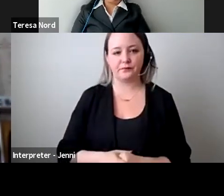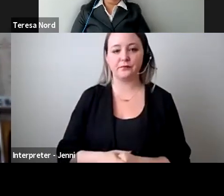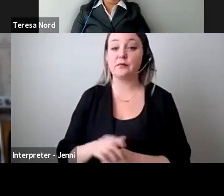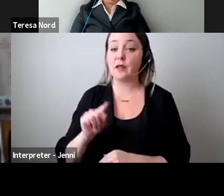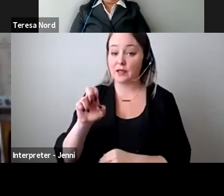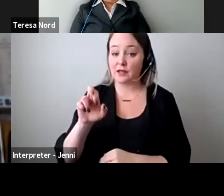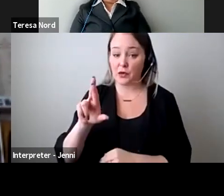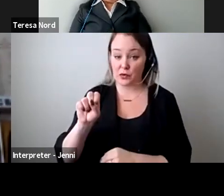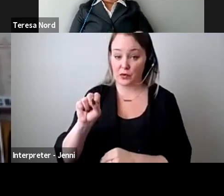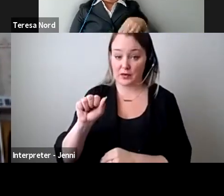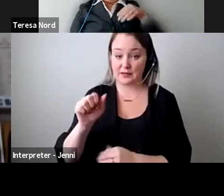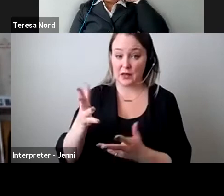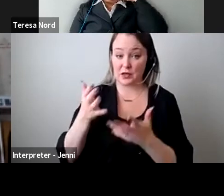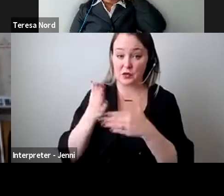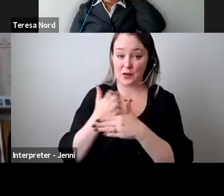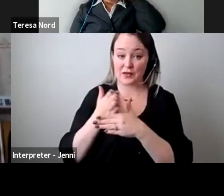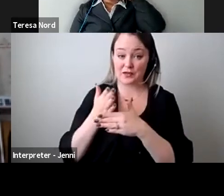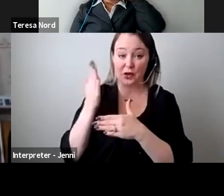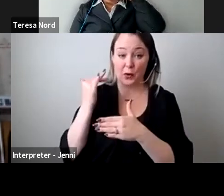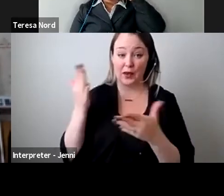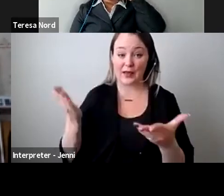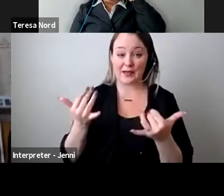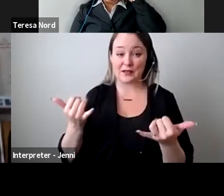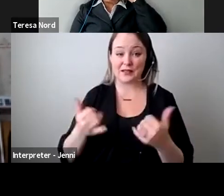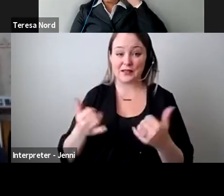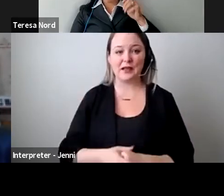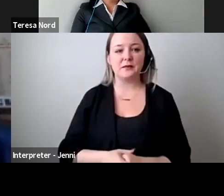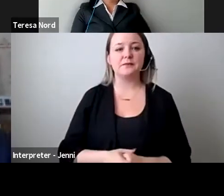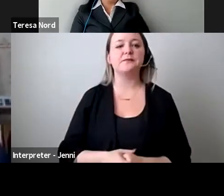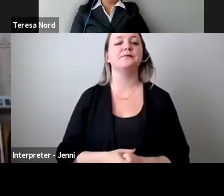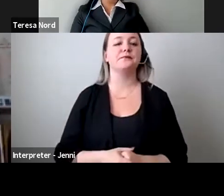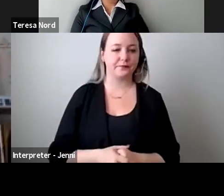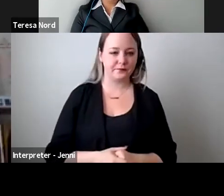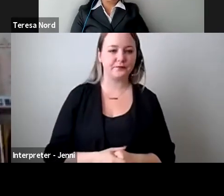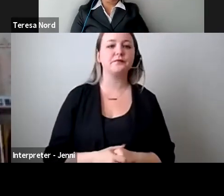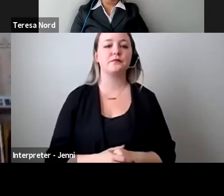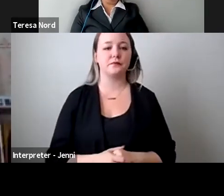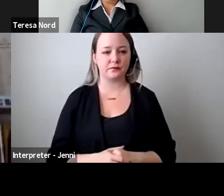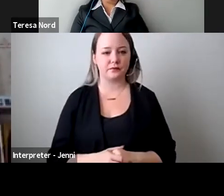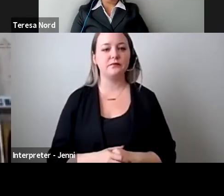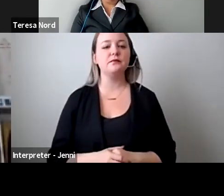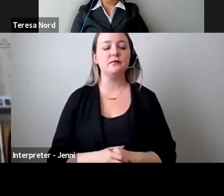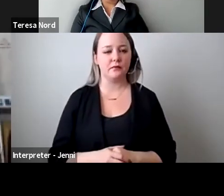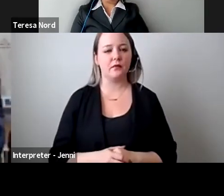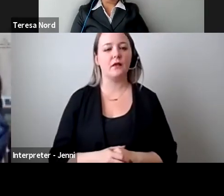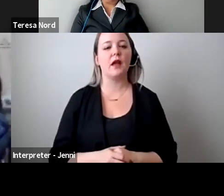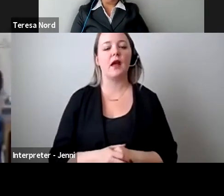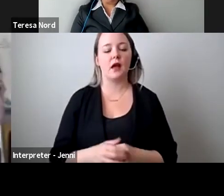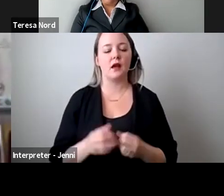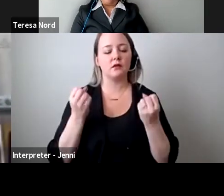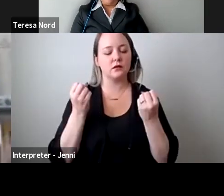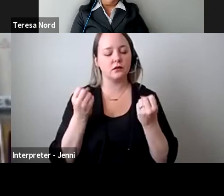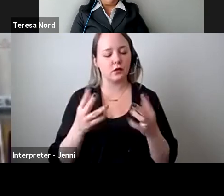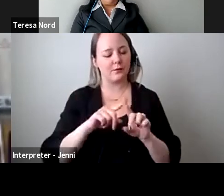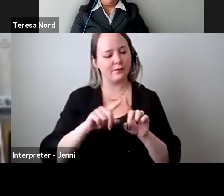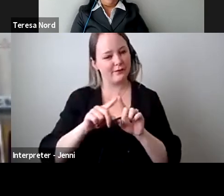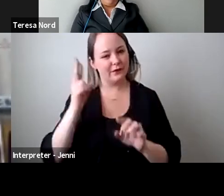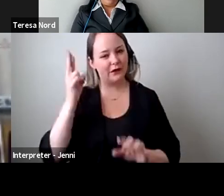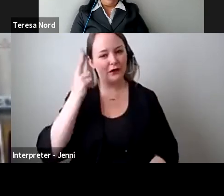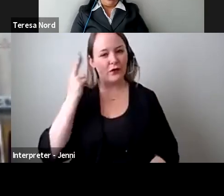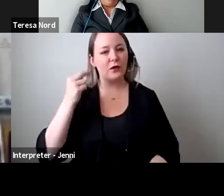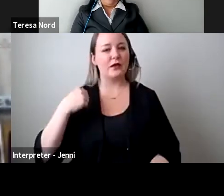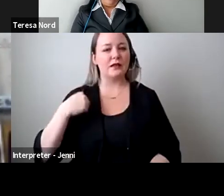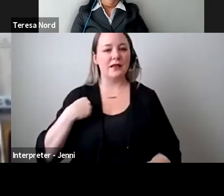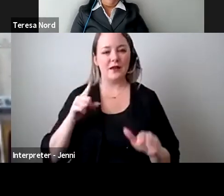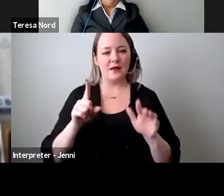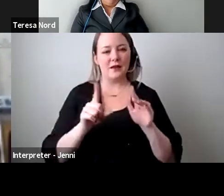share? Why are you here today? Yeah, I mean, there's many reasons, I guess, why I continue